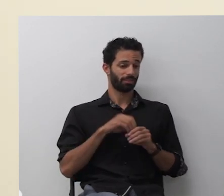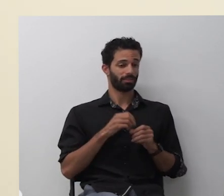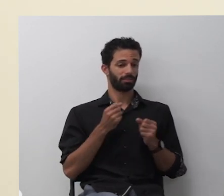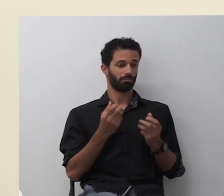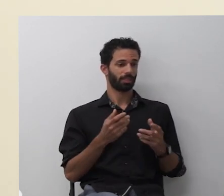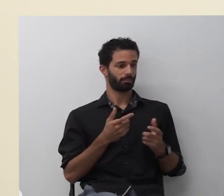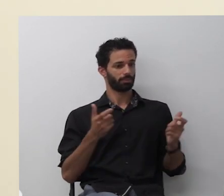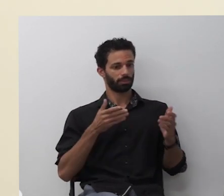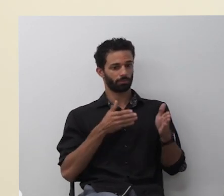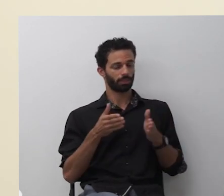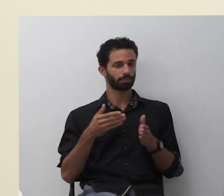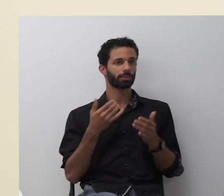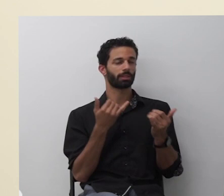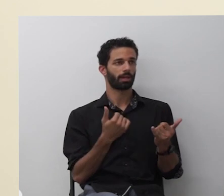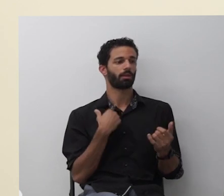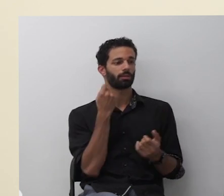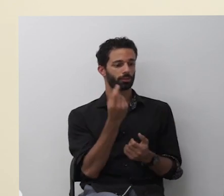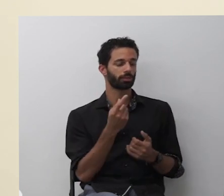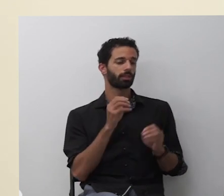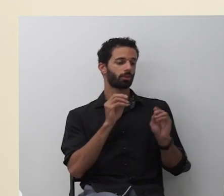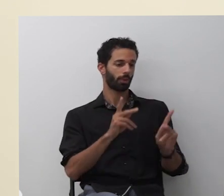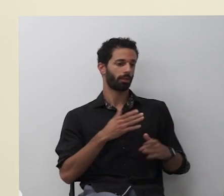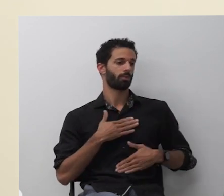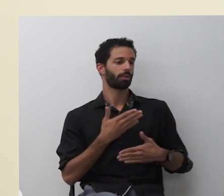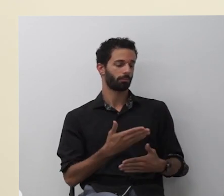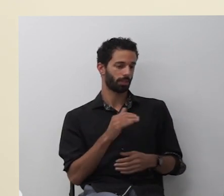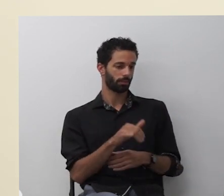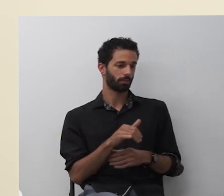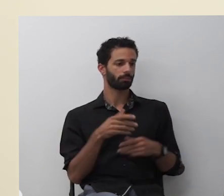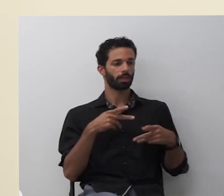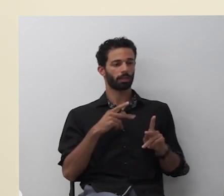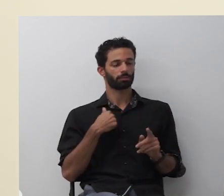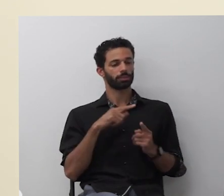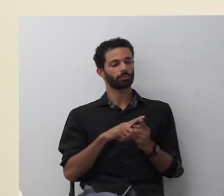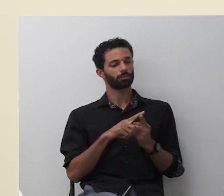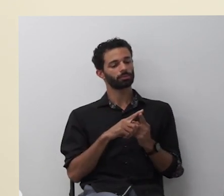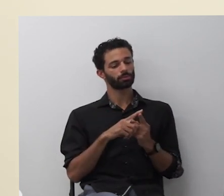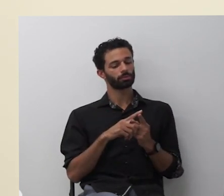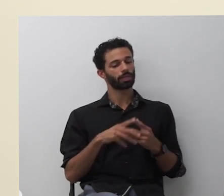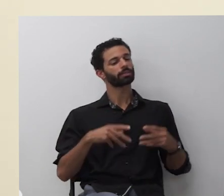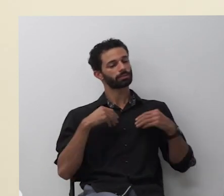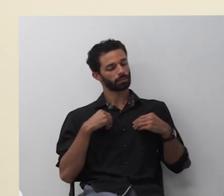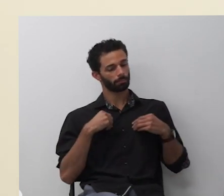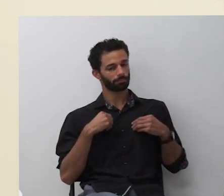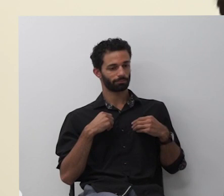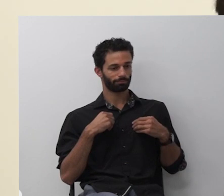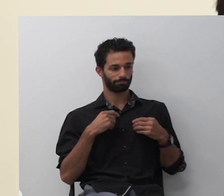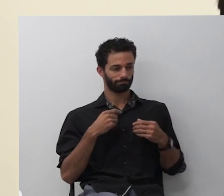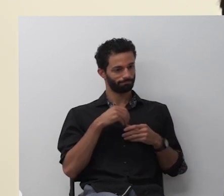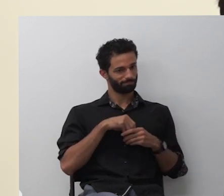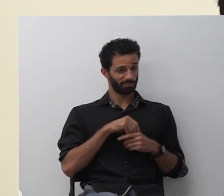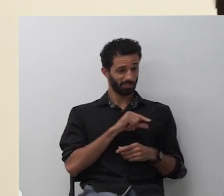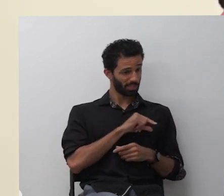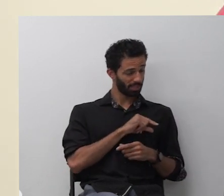it is okay to say that, because it allows me to accept that guilt a little bit and then let